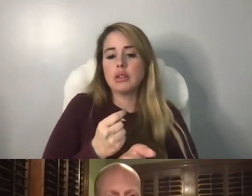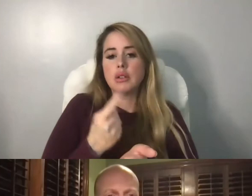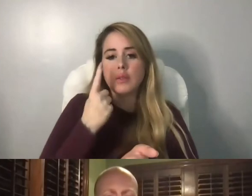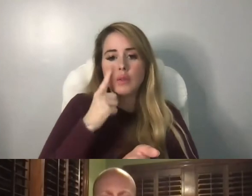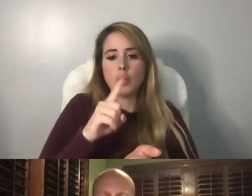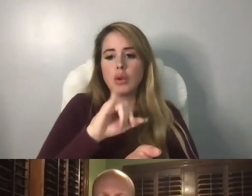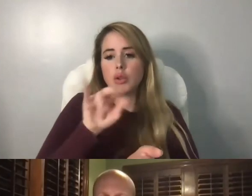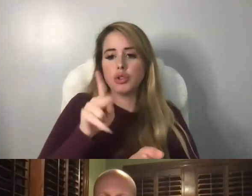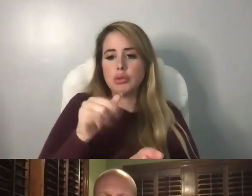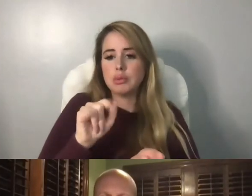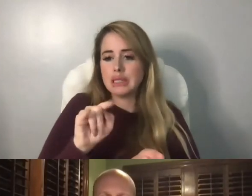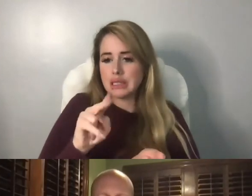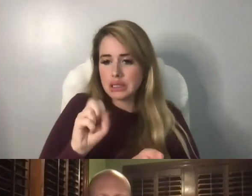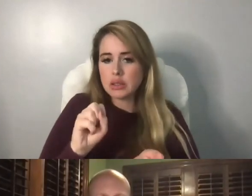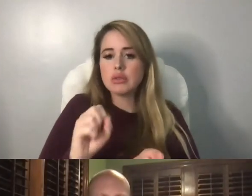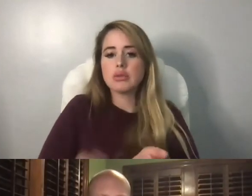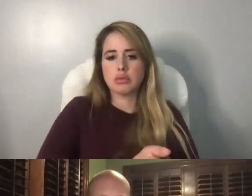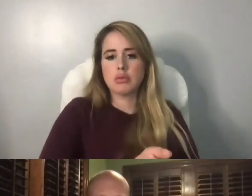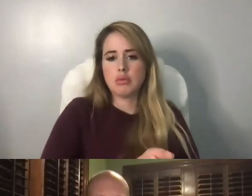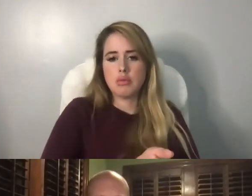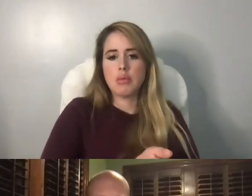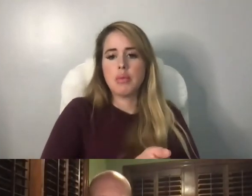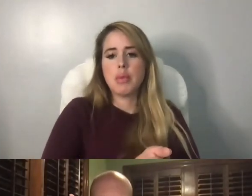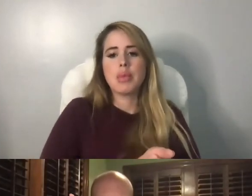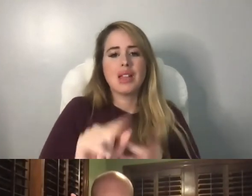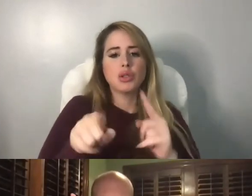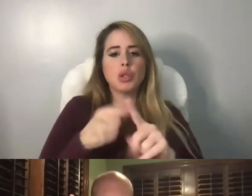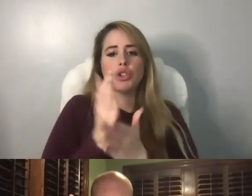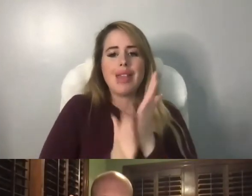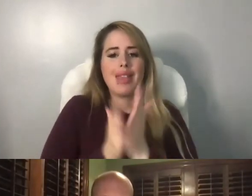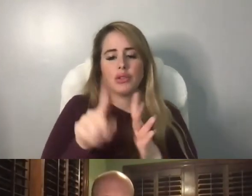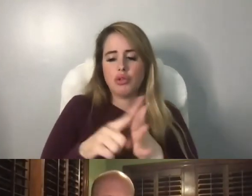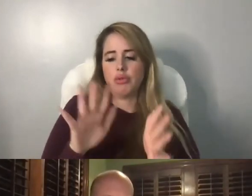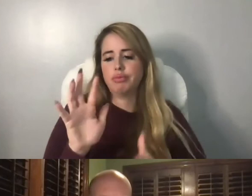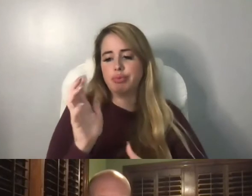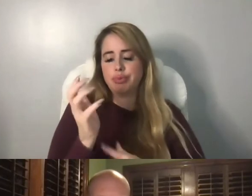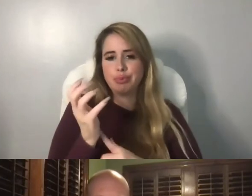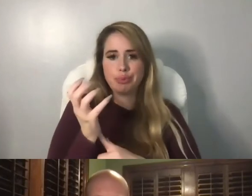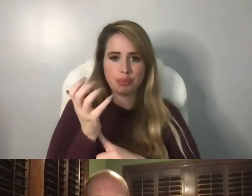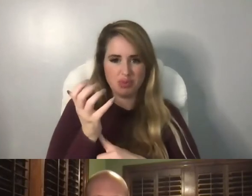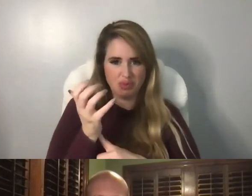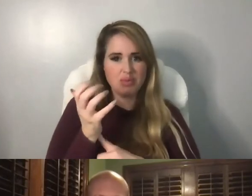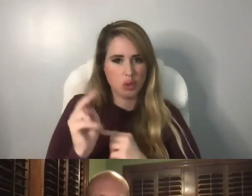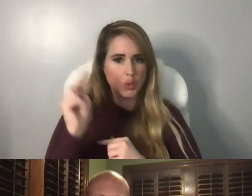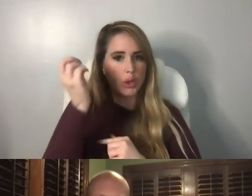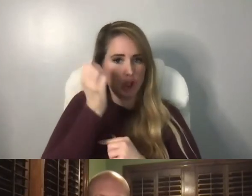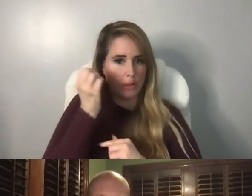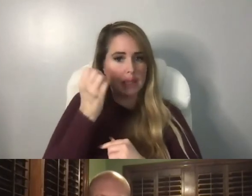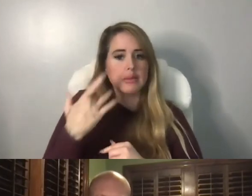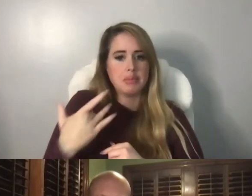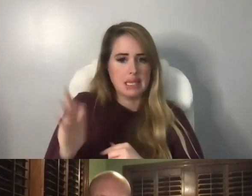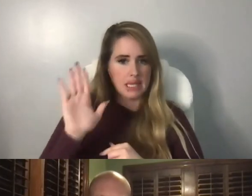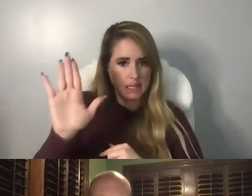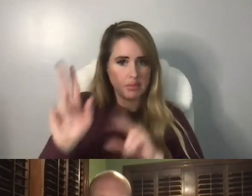Great question. Dupatrin's contracture is when your hand sort of starts to curl in. It happens in Northern Europeans typically, or people of